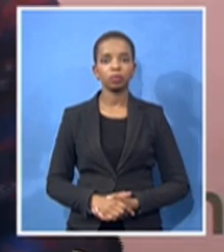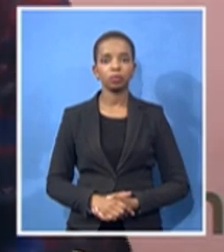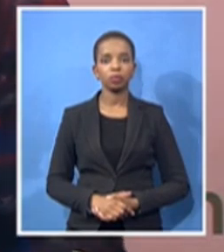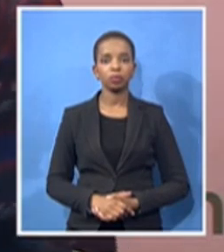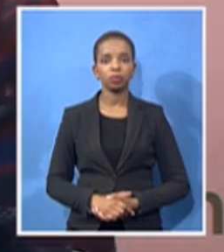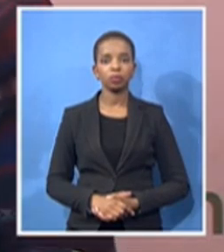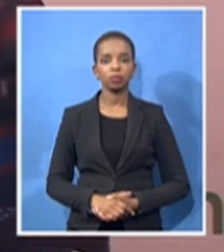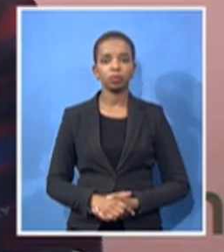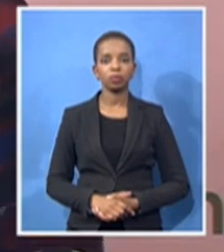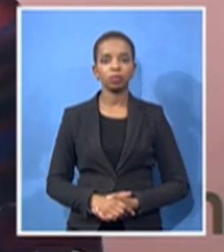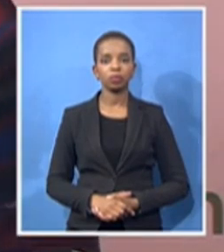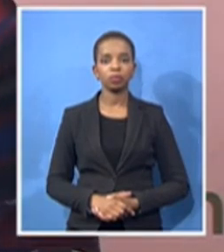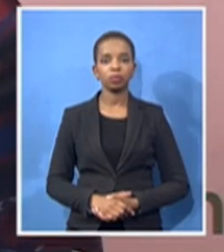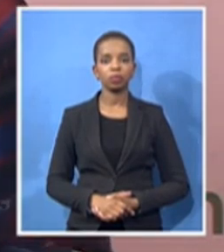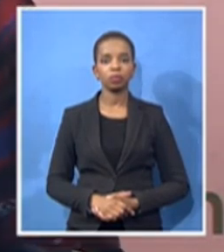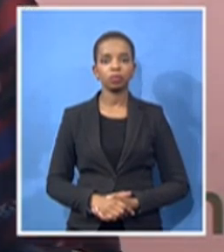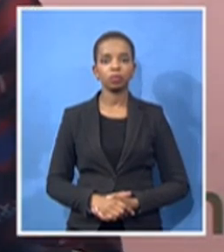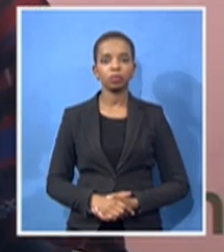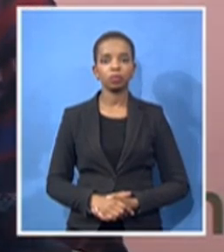Thank you so much.